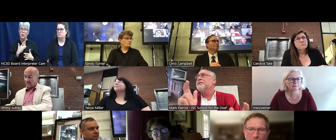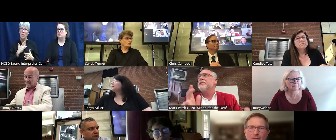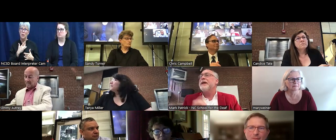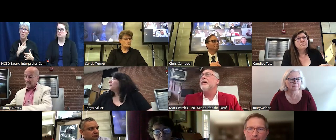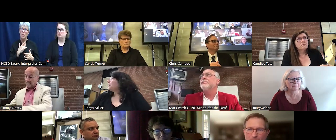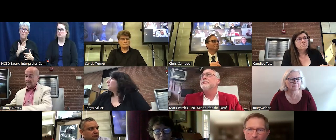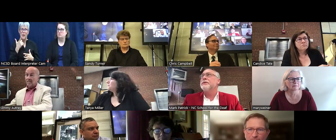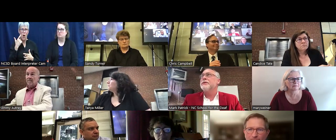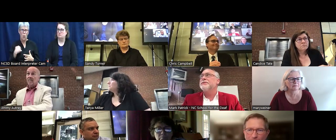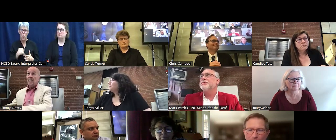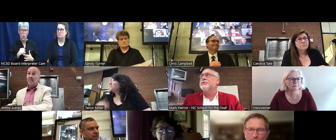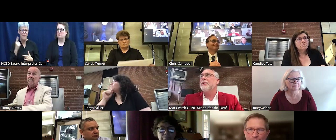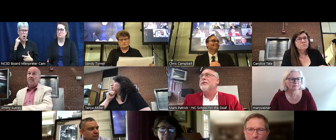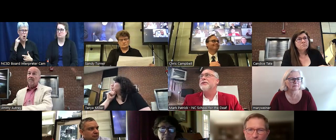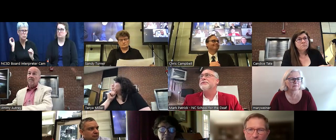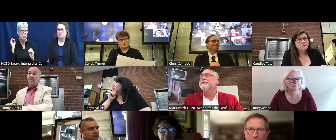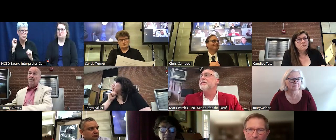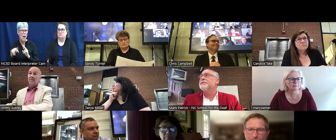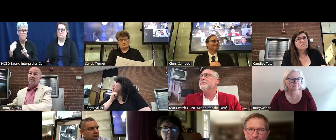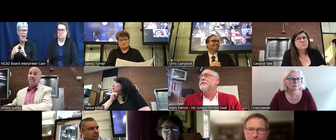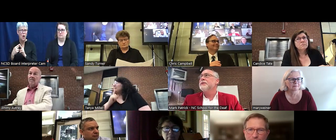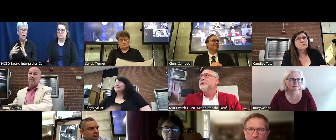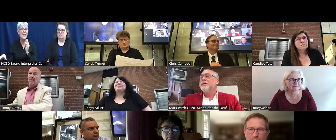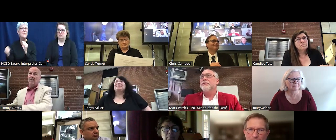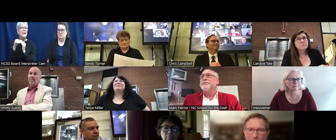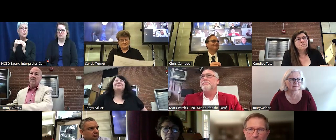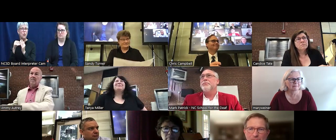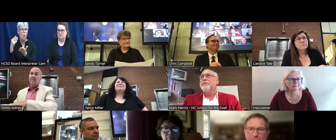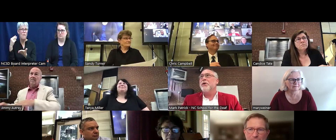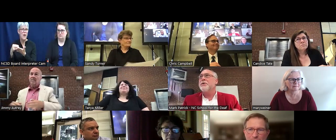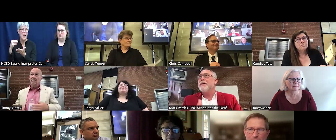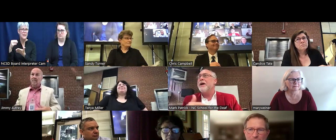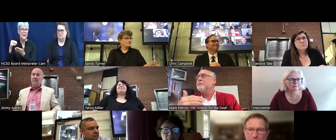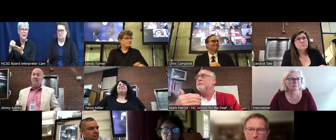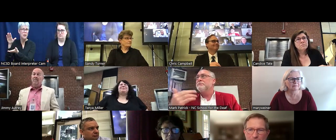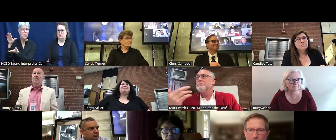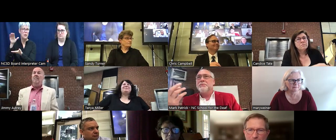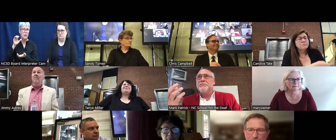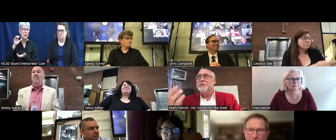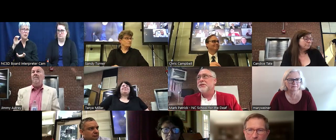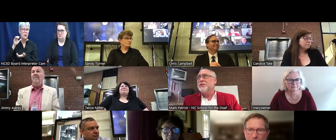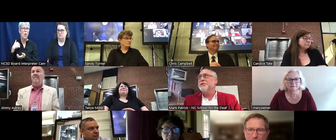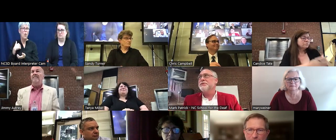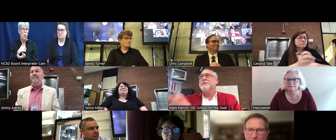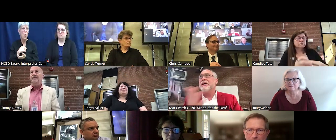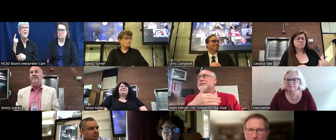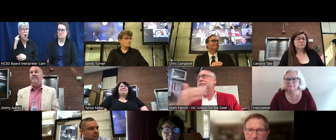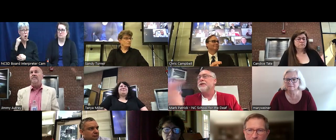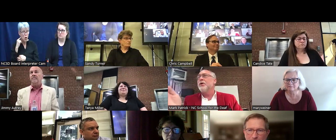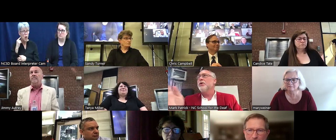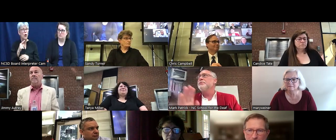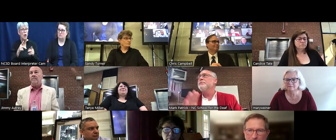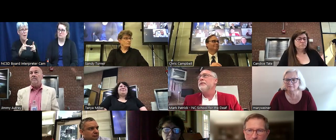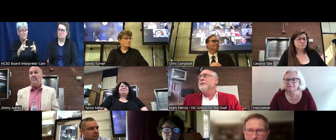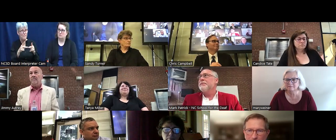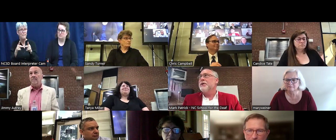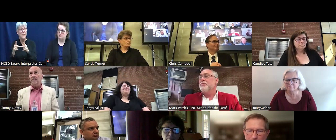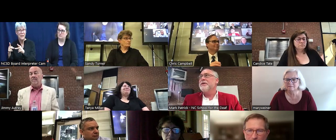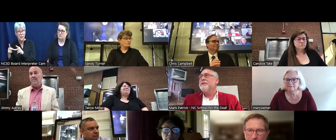hearing anything about additional allocations of funds. We've heard about positions that's